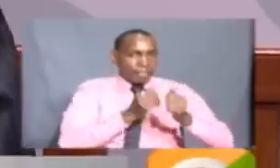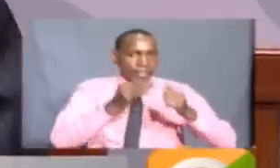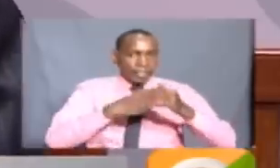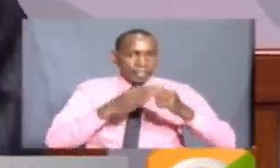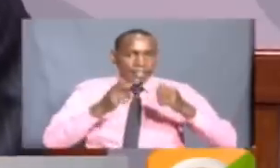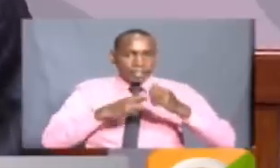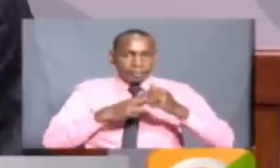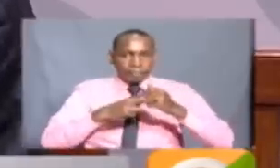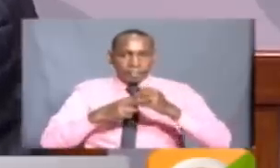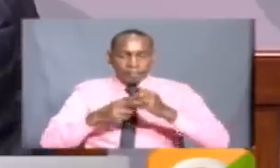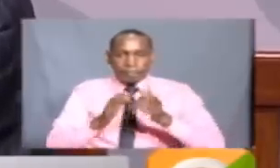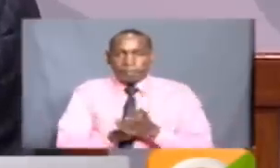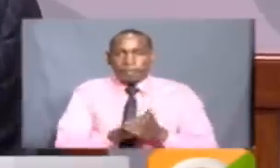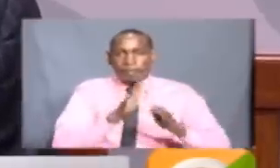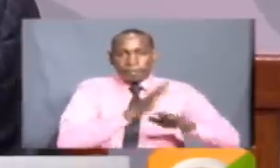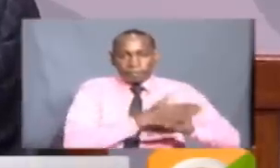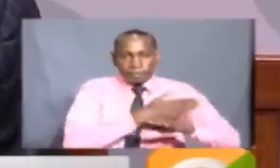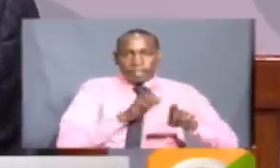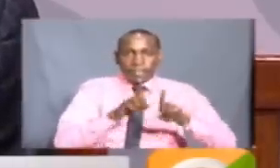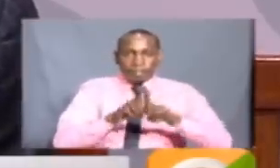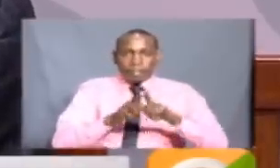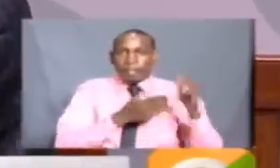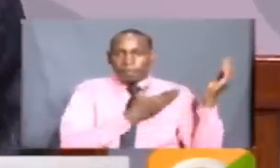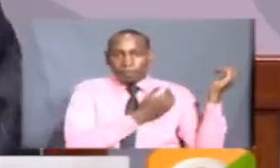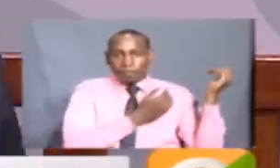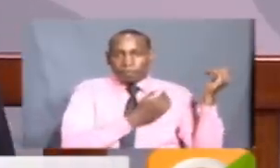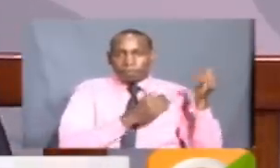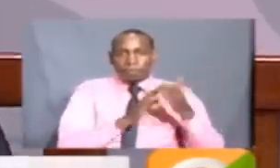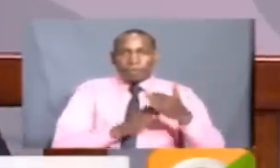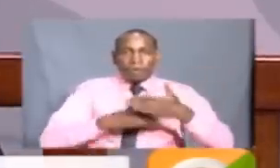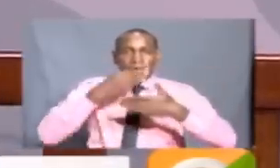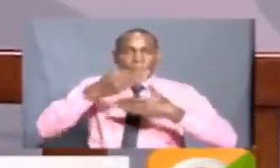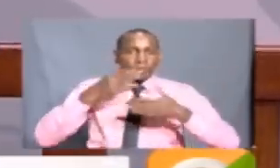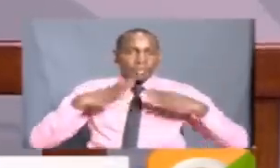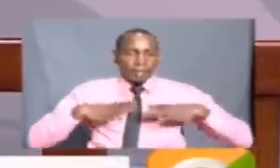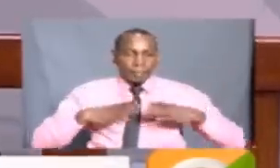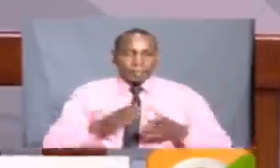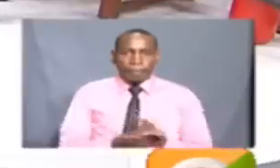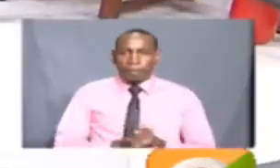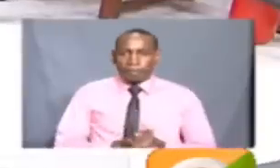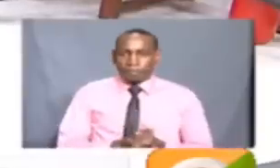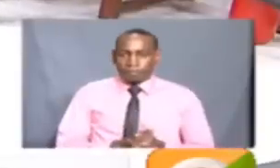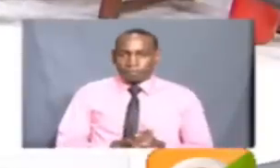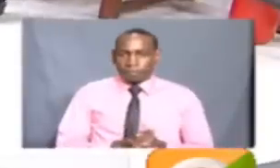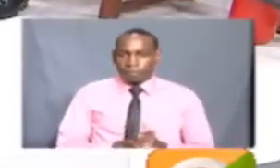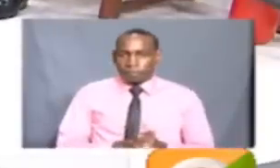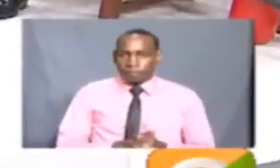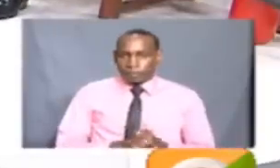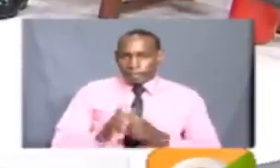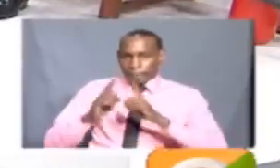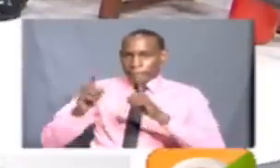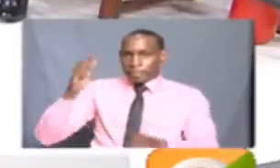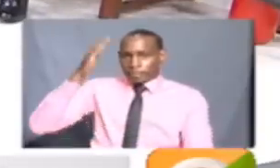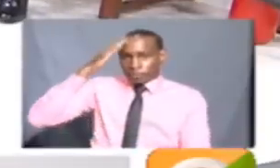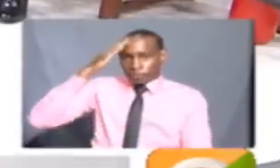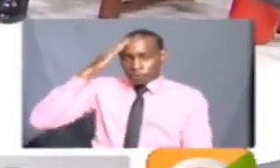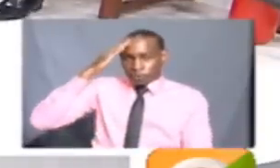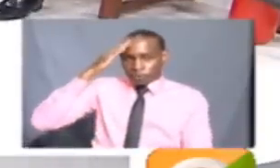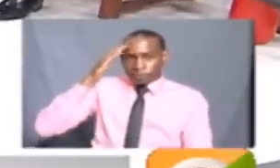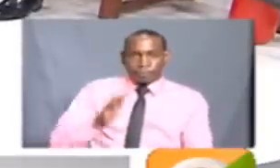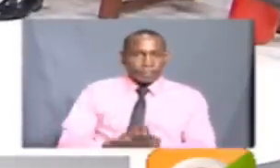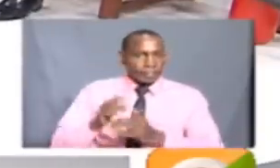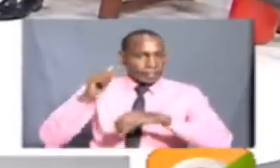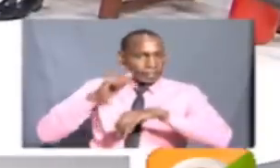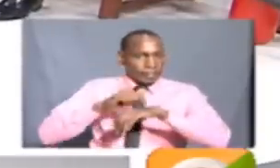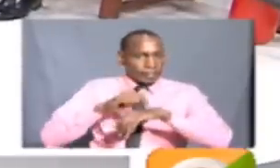Nouvelle Génération. Mm. I look forward to that generation. Nouvelle Génération, absolutely. But you know, gentlemen, there's a time